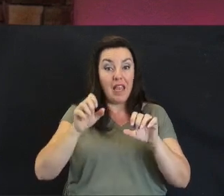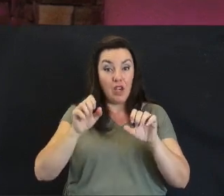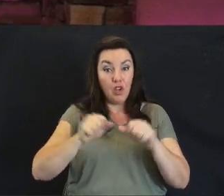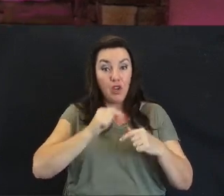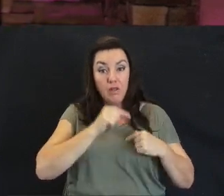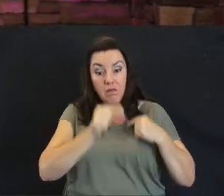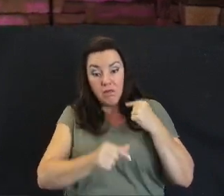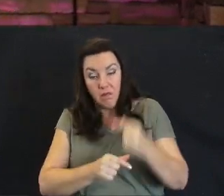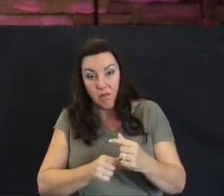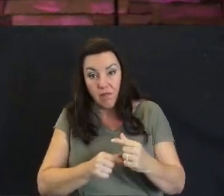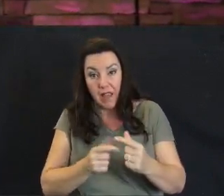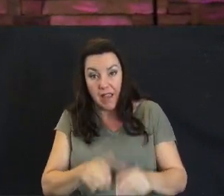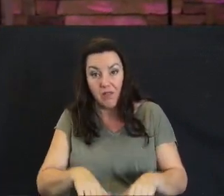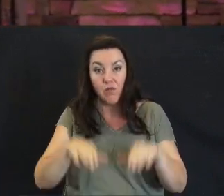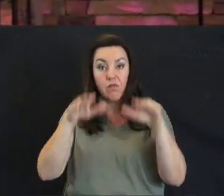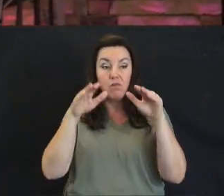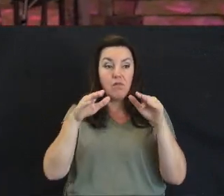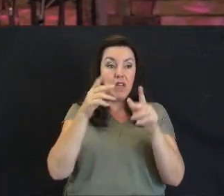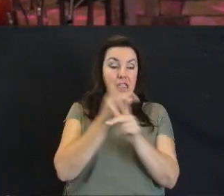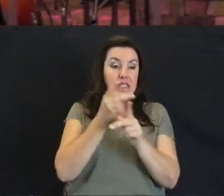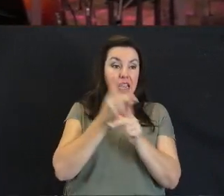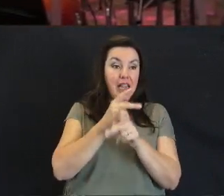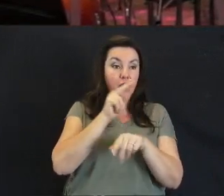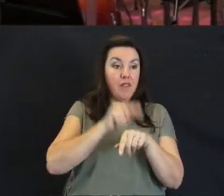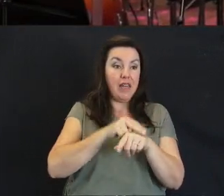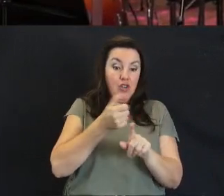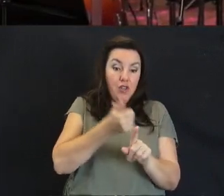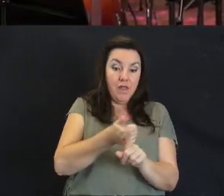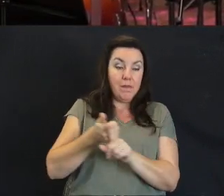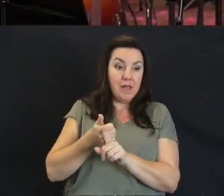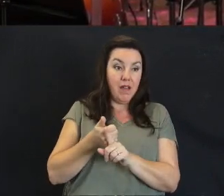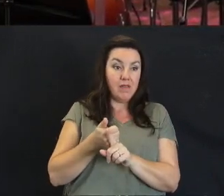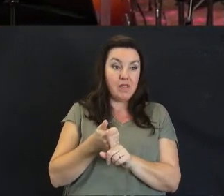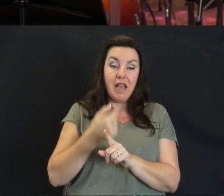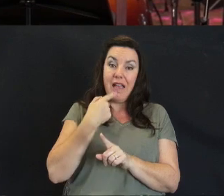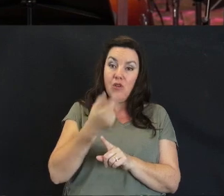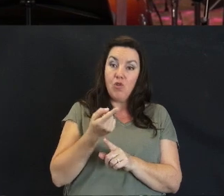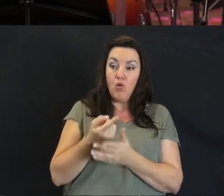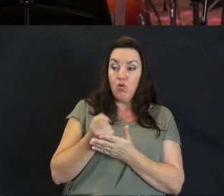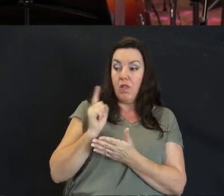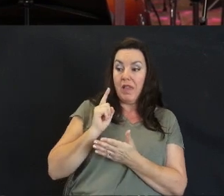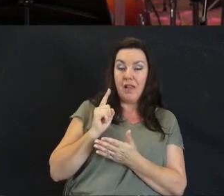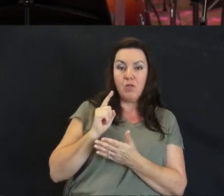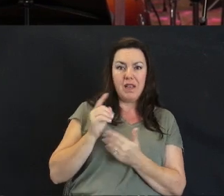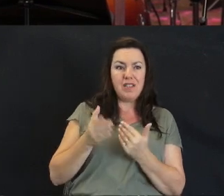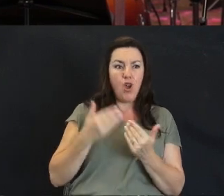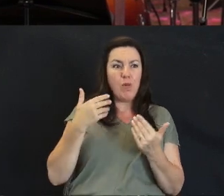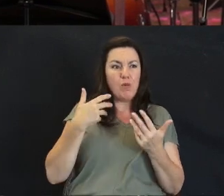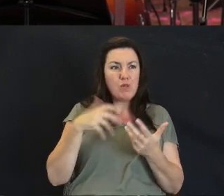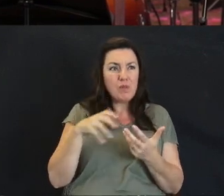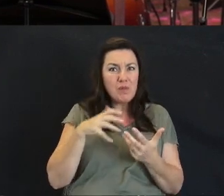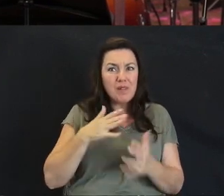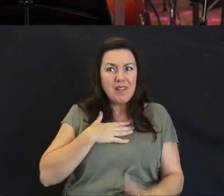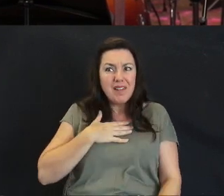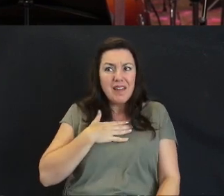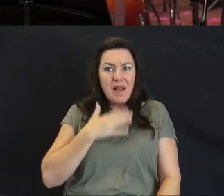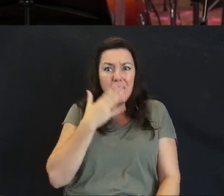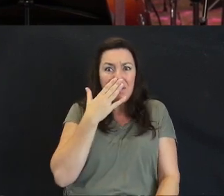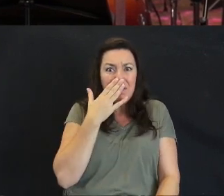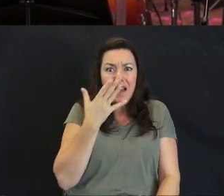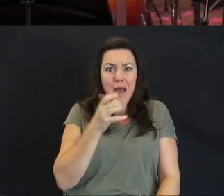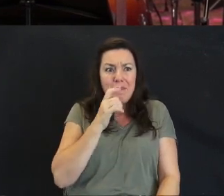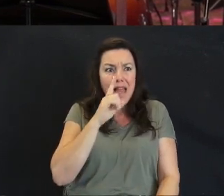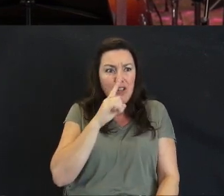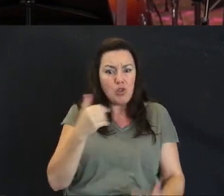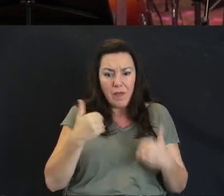That's why this is so Incredibly important And I told you last week That is why It's almost laughable to me And I'm not sure That the